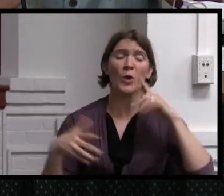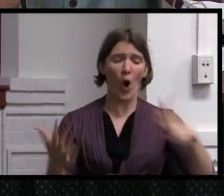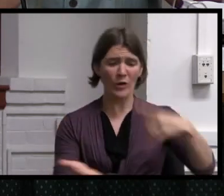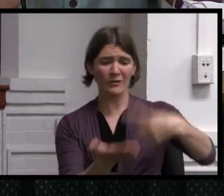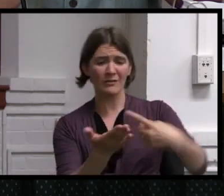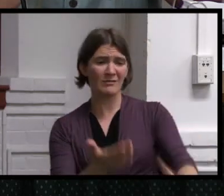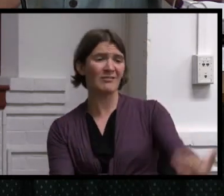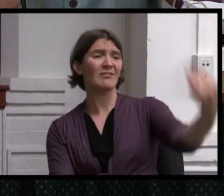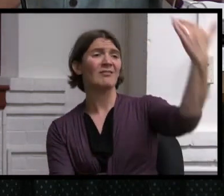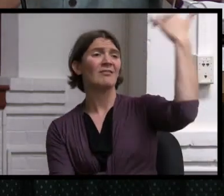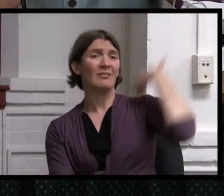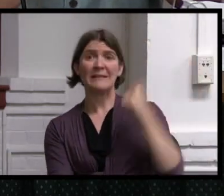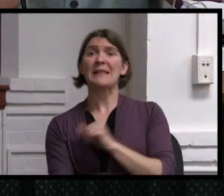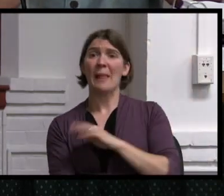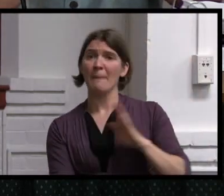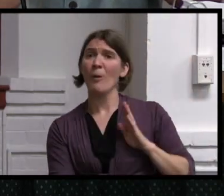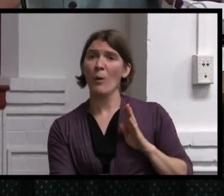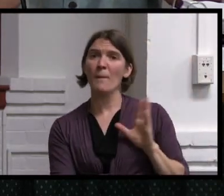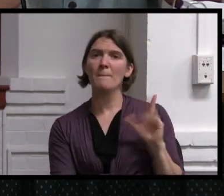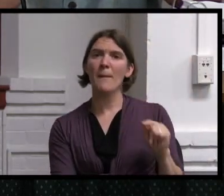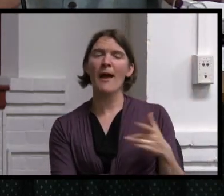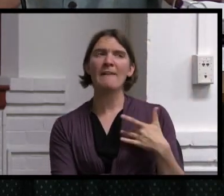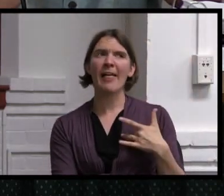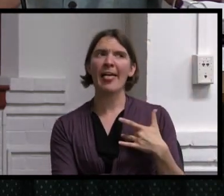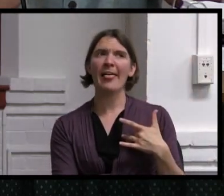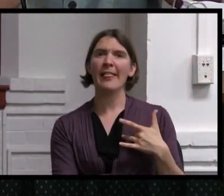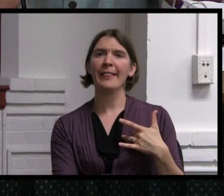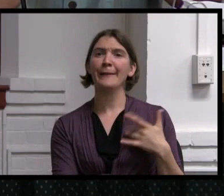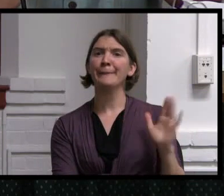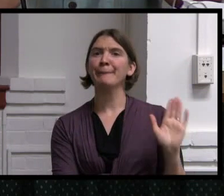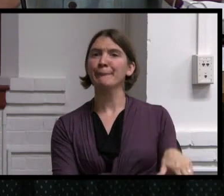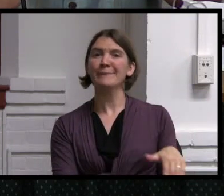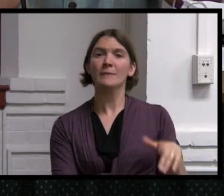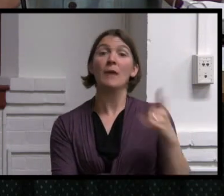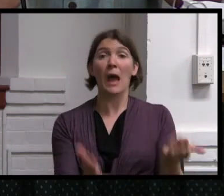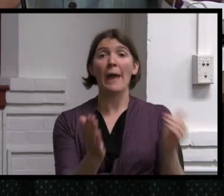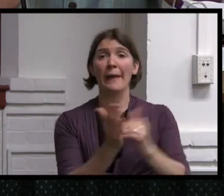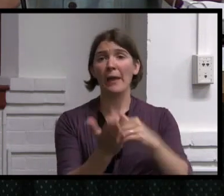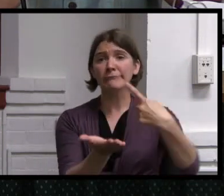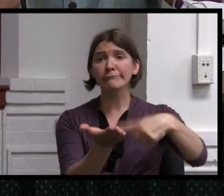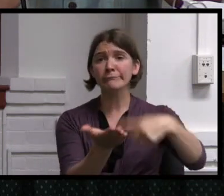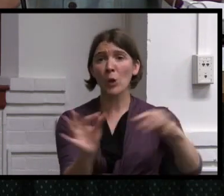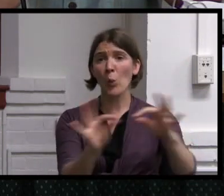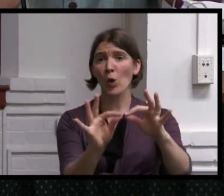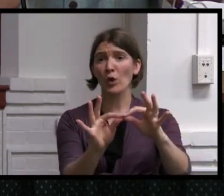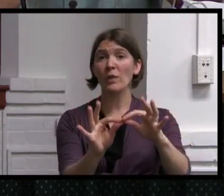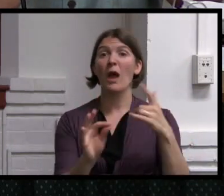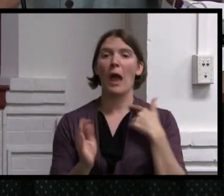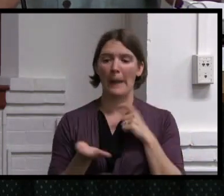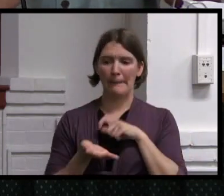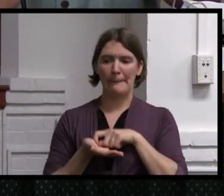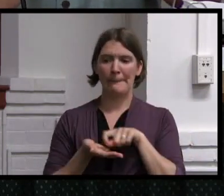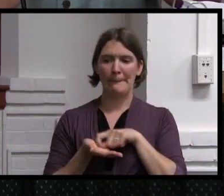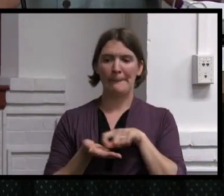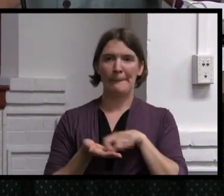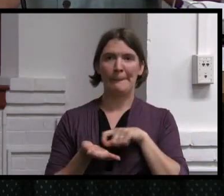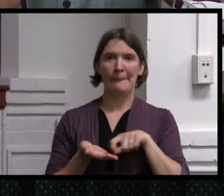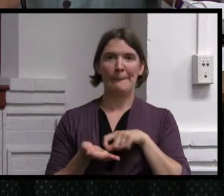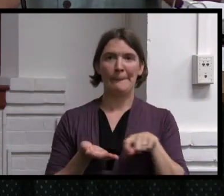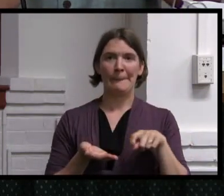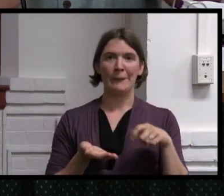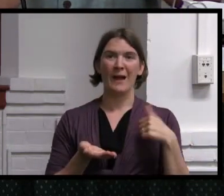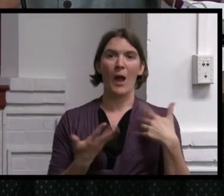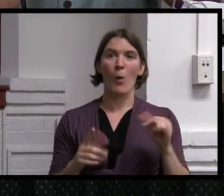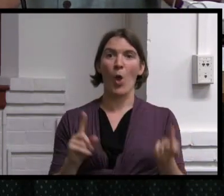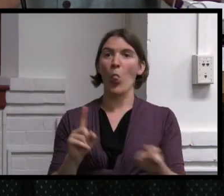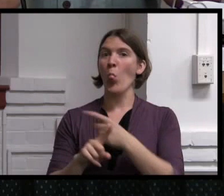past by the select board, but I think it's worth taking another look at. I did write a few notes just because I figured I would go